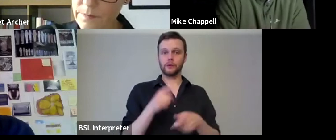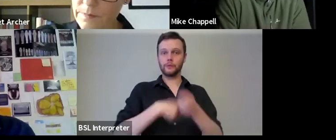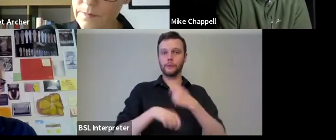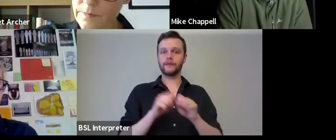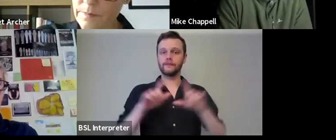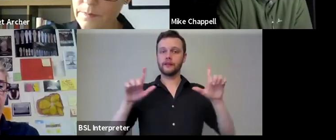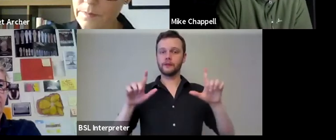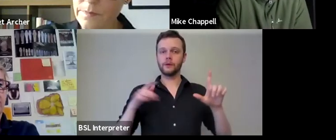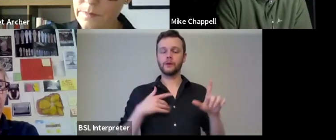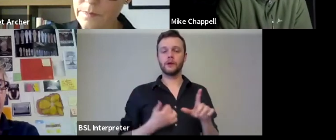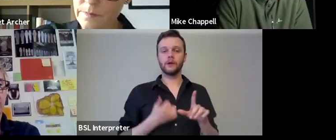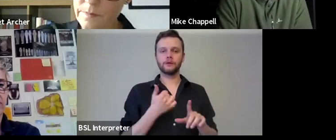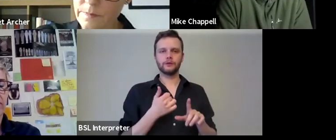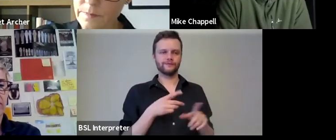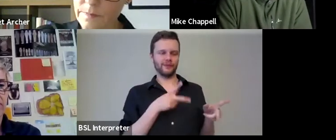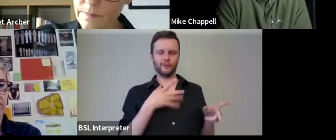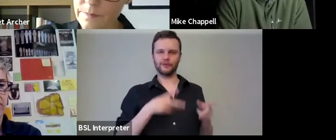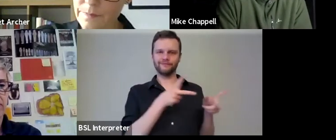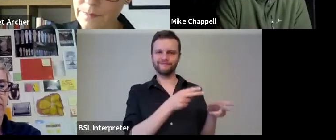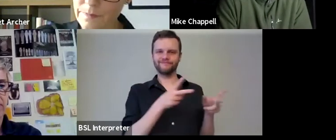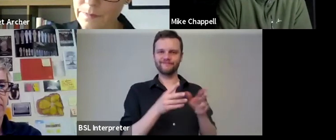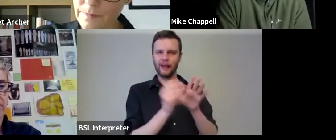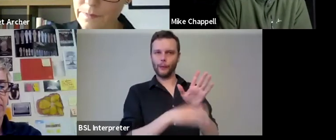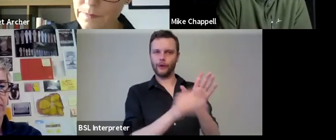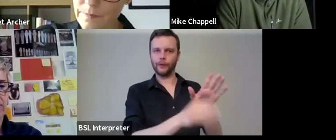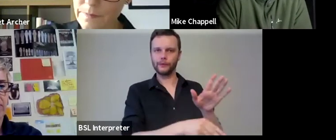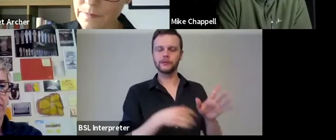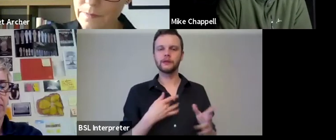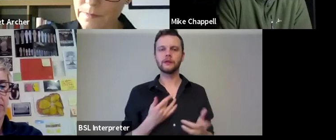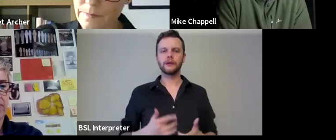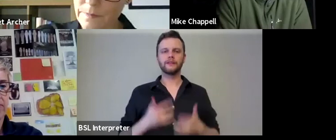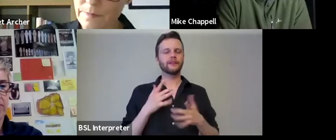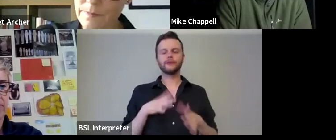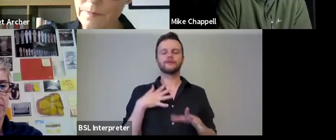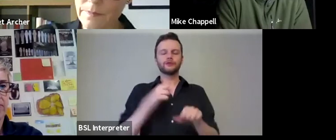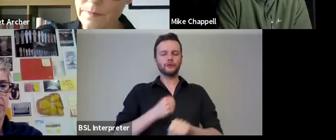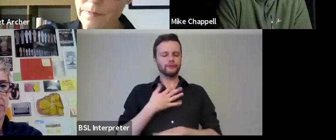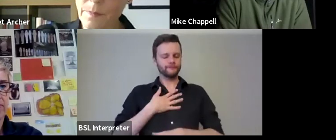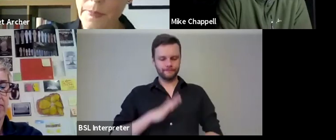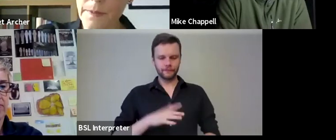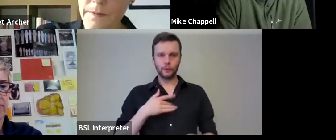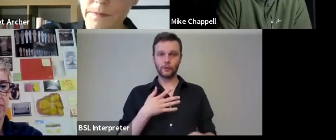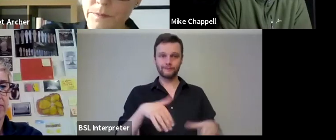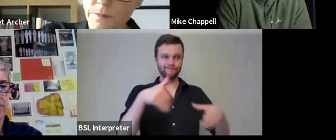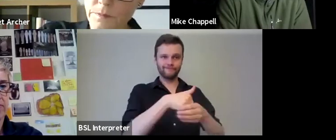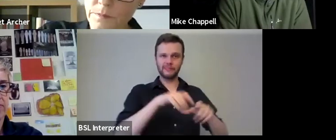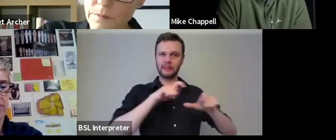kind of to edit these bits out. But I was like, I've got to stop myself and I'm going to leave those in.